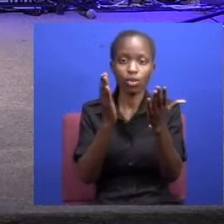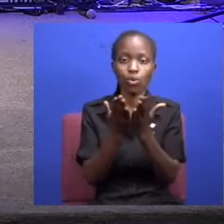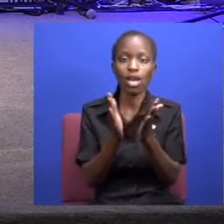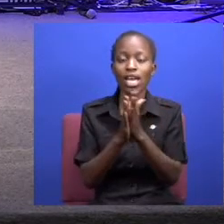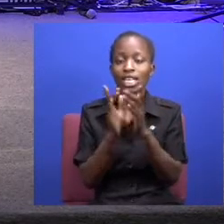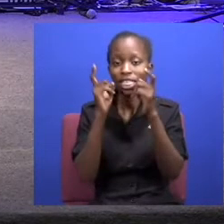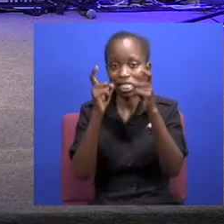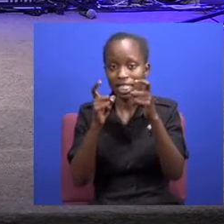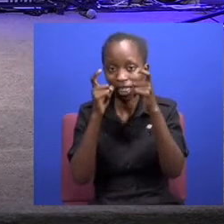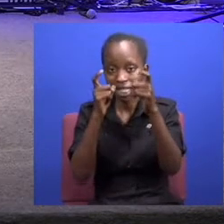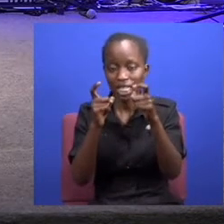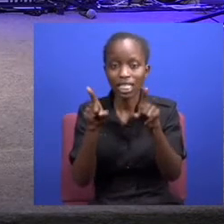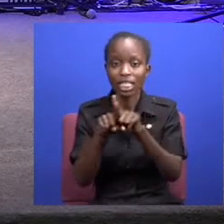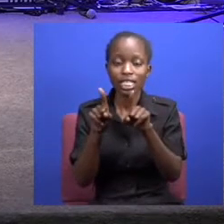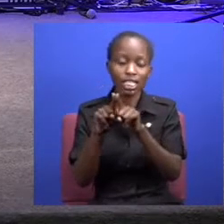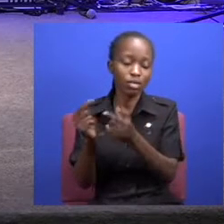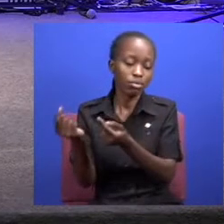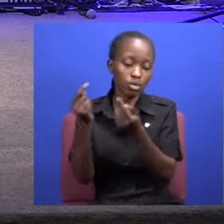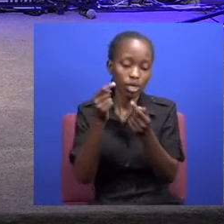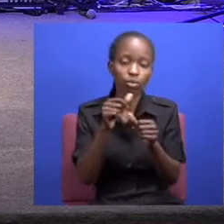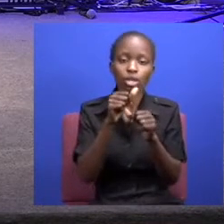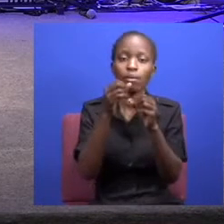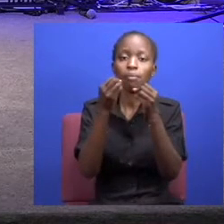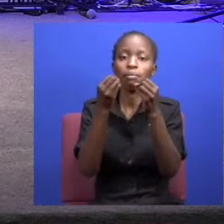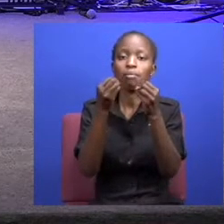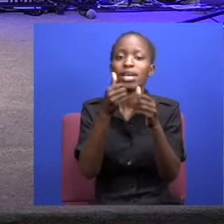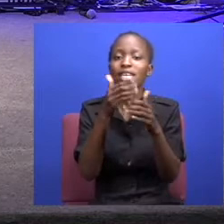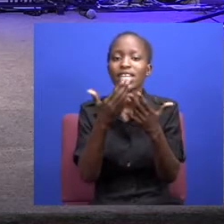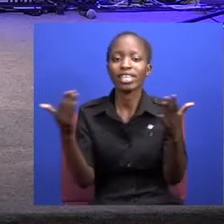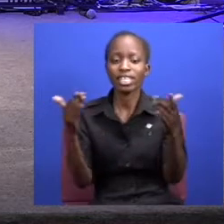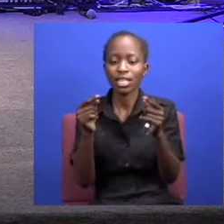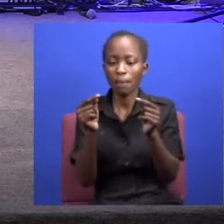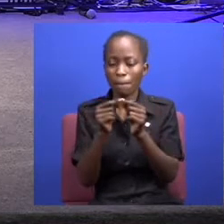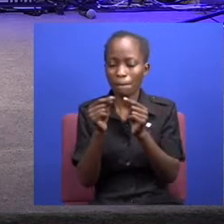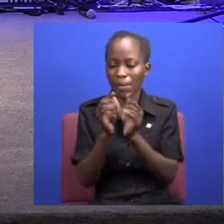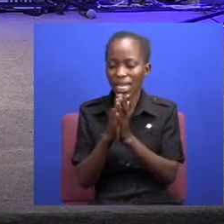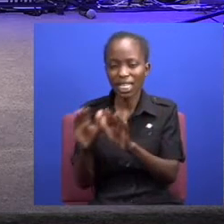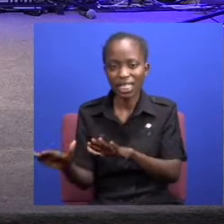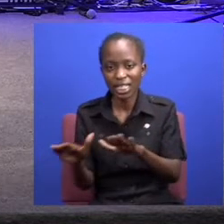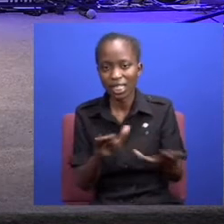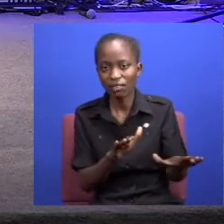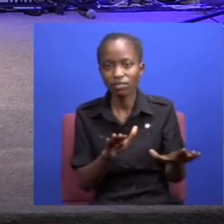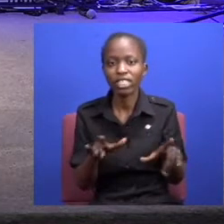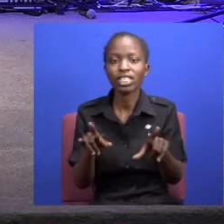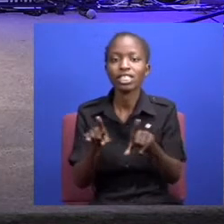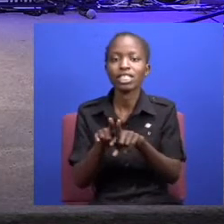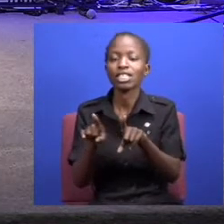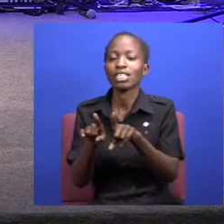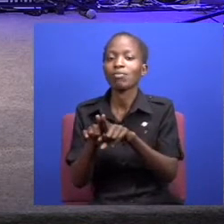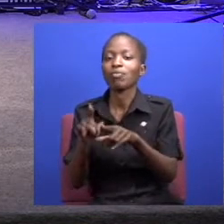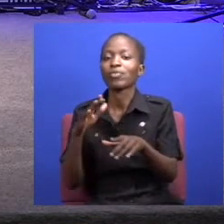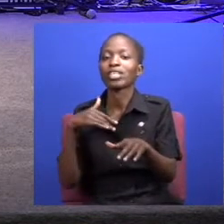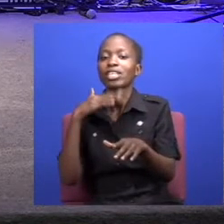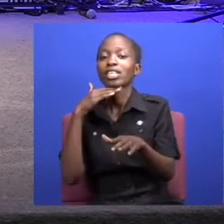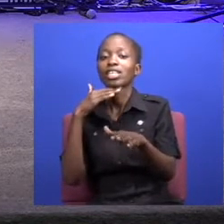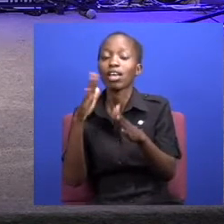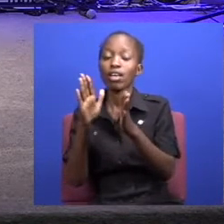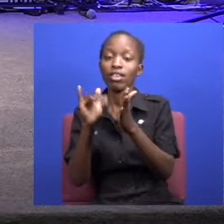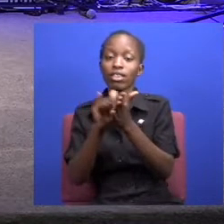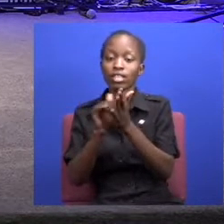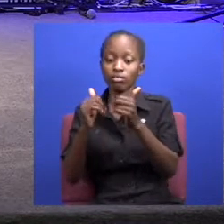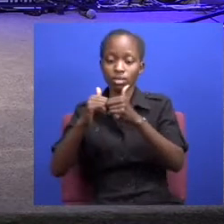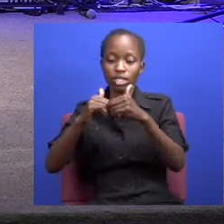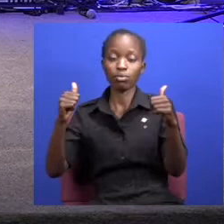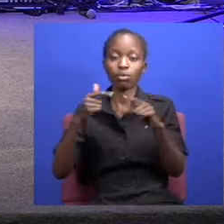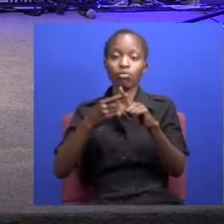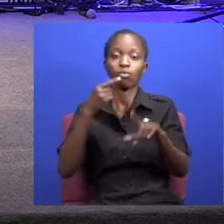And sin also came with a number of other things, pain and suffering, and ultimately death, which is separation